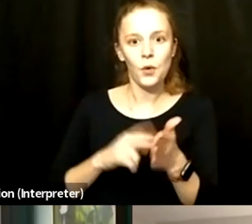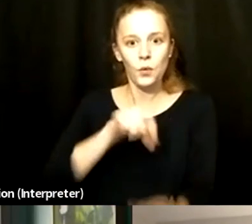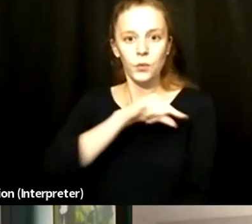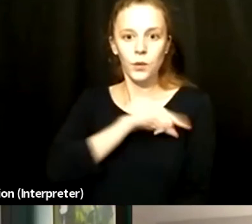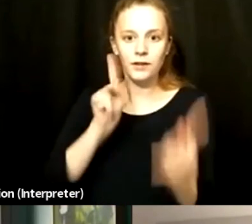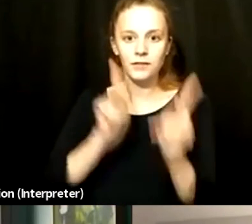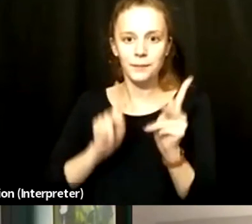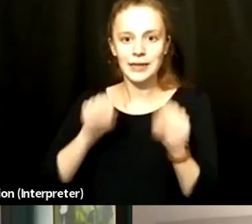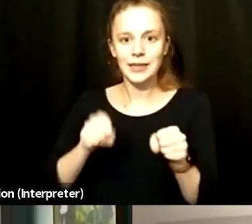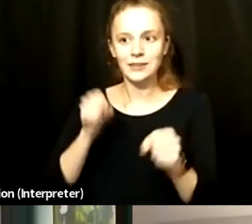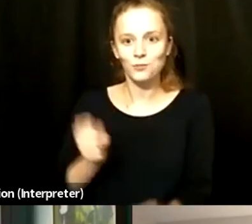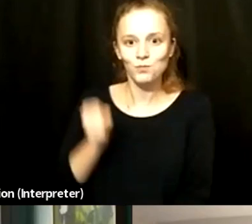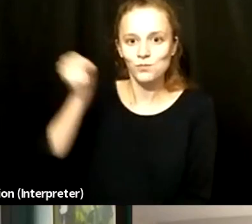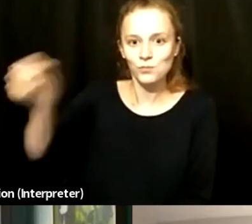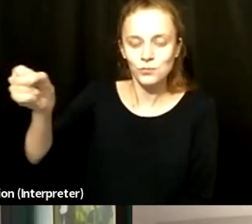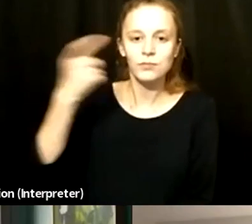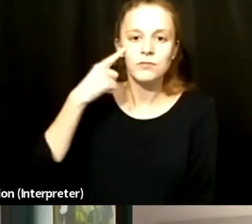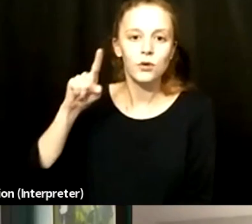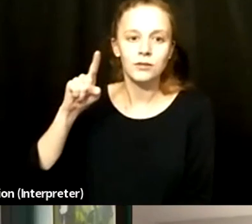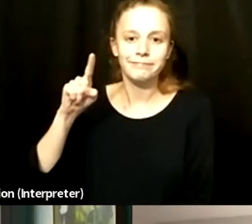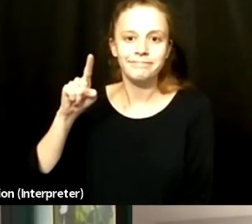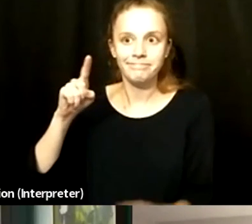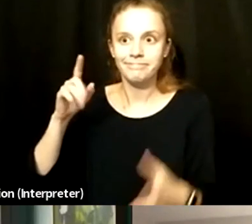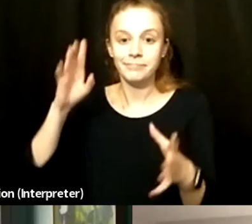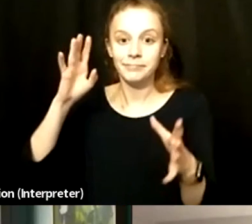One of the things that I talk to folks about is like,